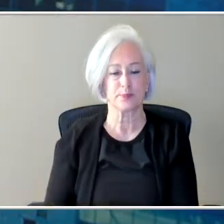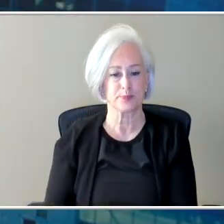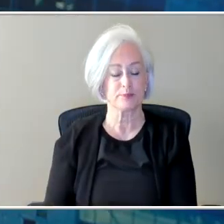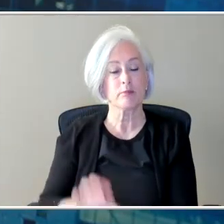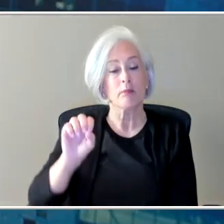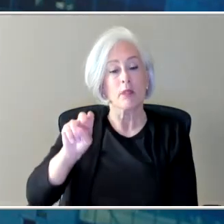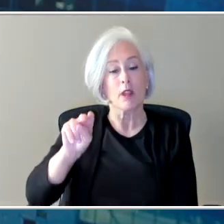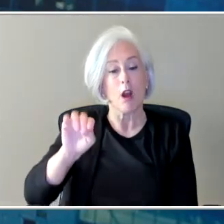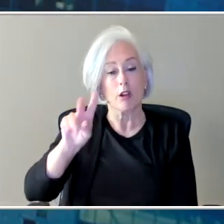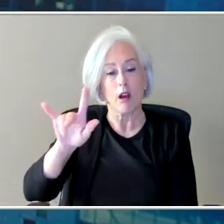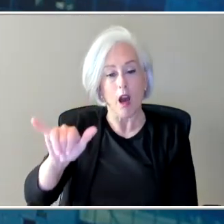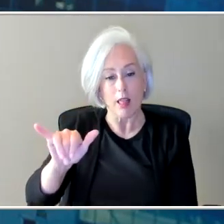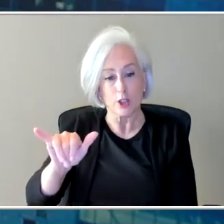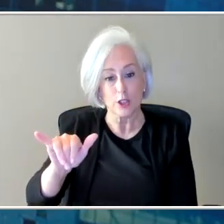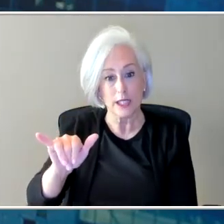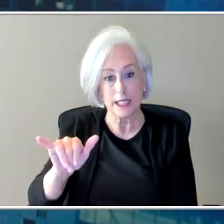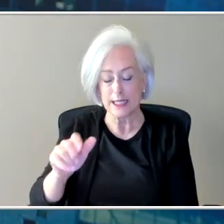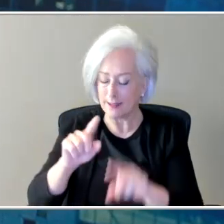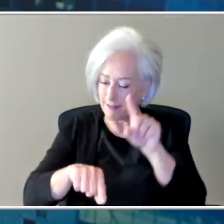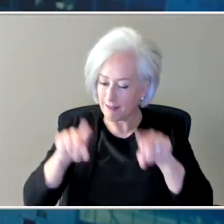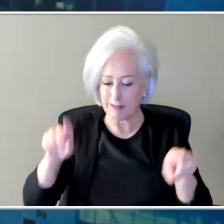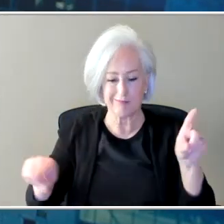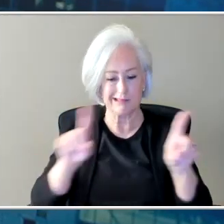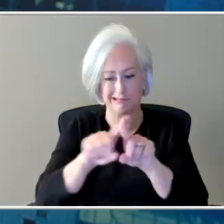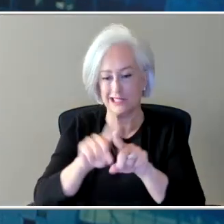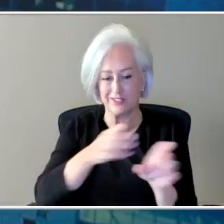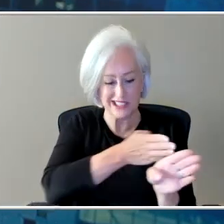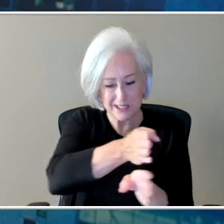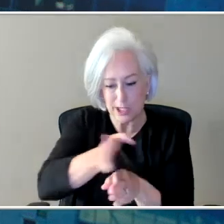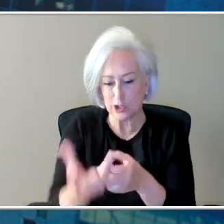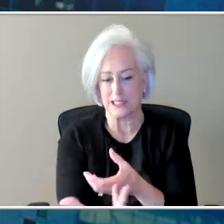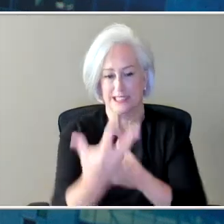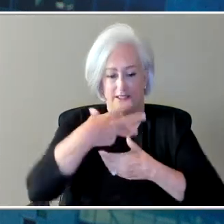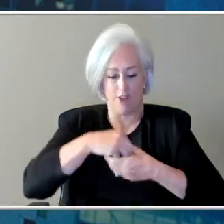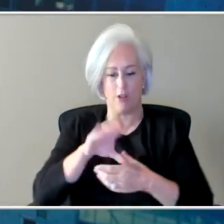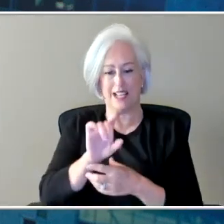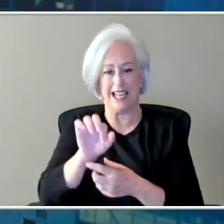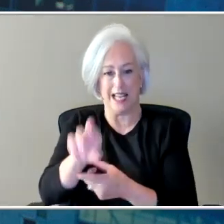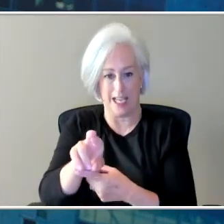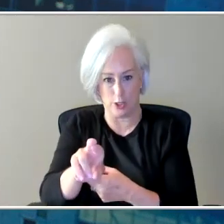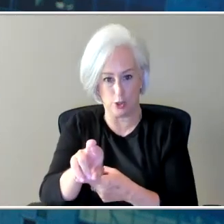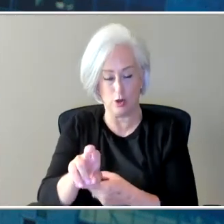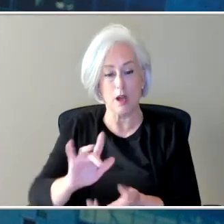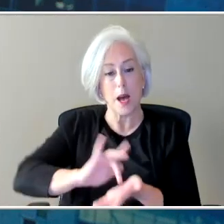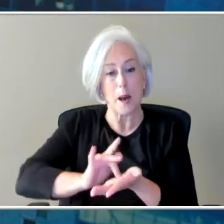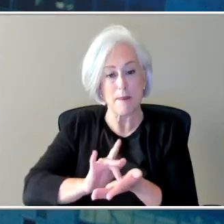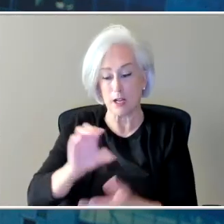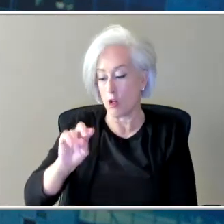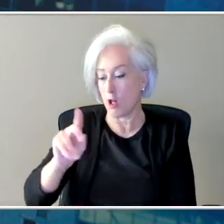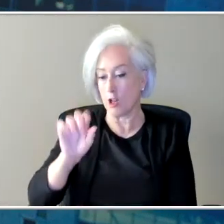disease. There's multiple different specialties that are involved in the care of a cancer patient. A medical oncologist who would prescribe the chemotherapy